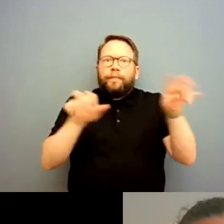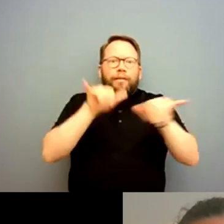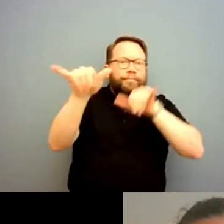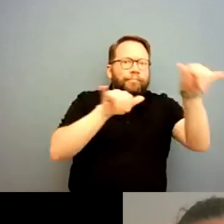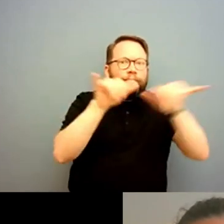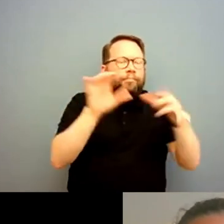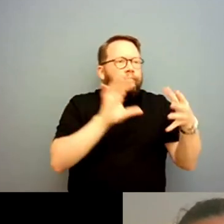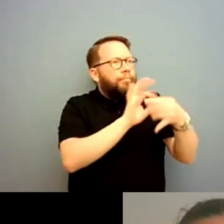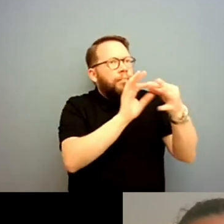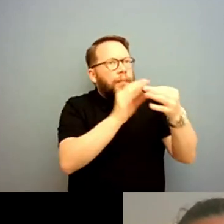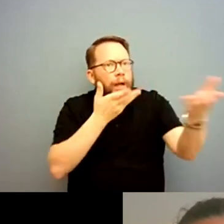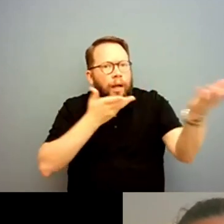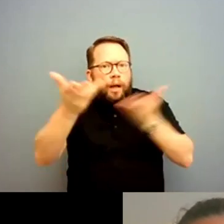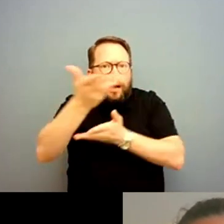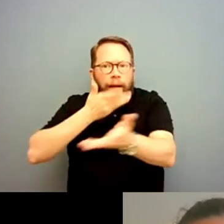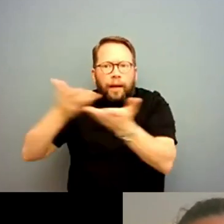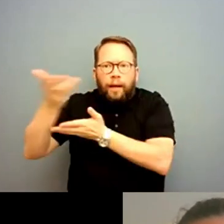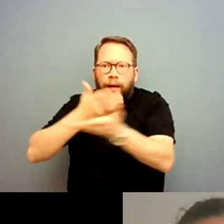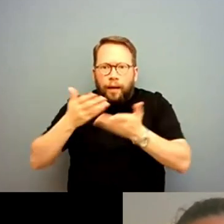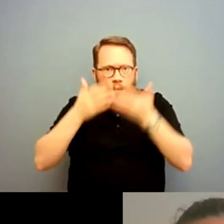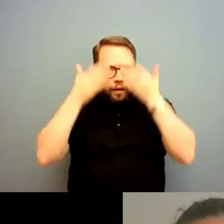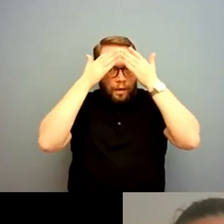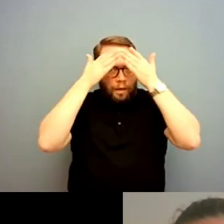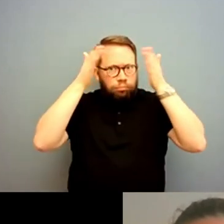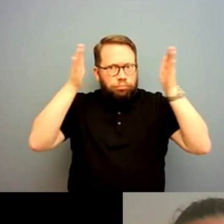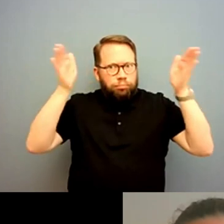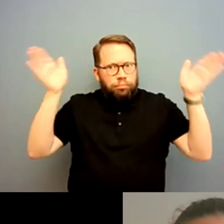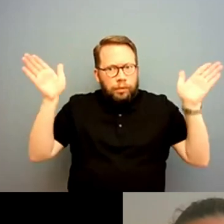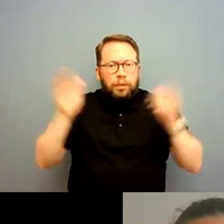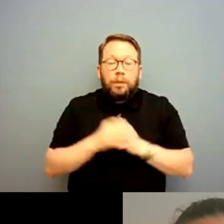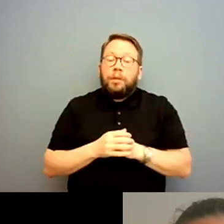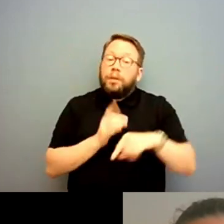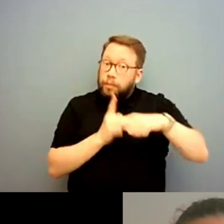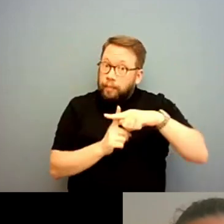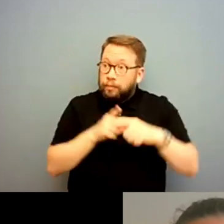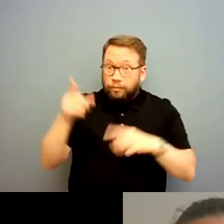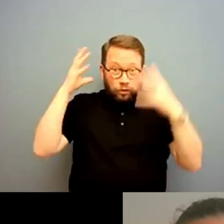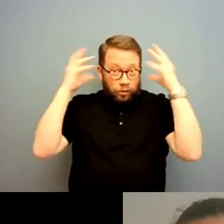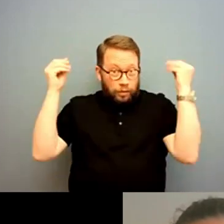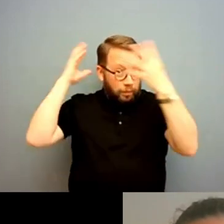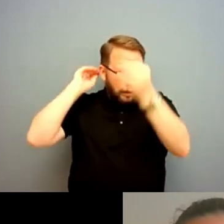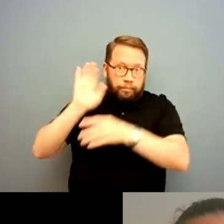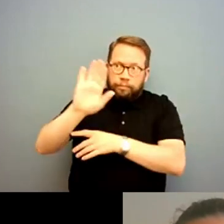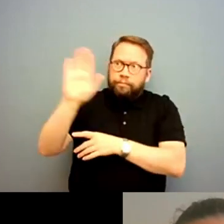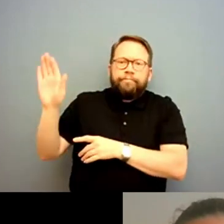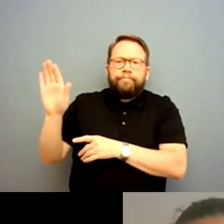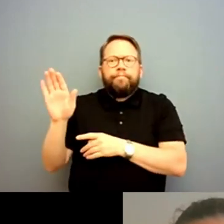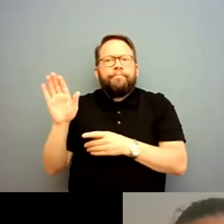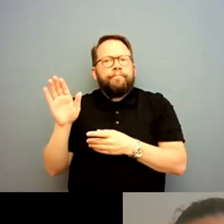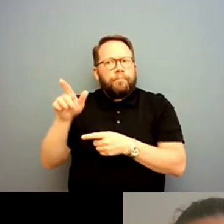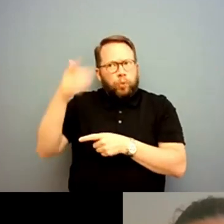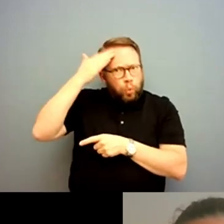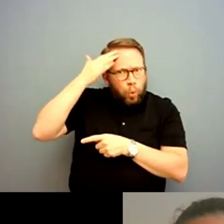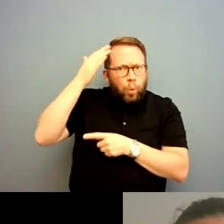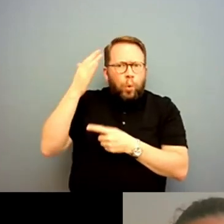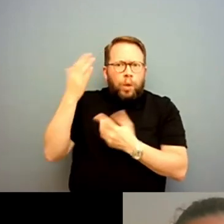Sami in your country. And I have more experience also with the Indigenous groups in Australia, which is